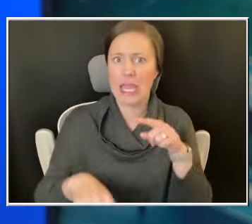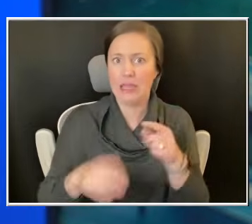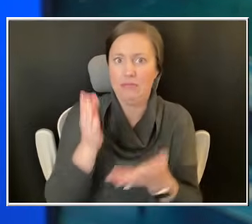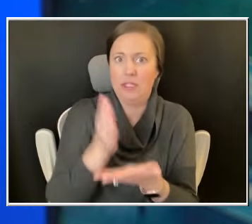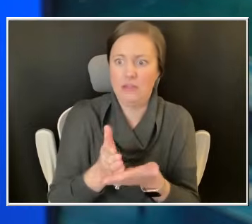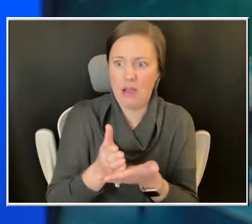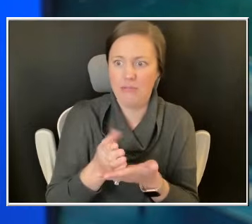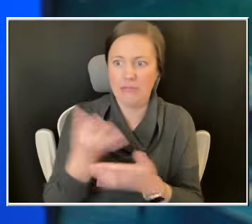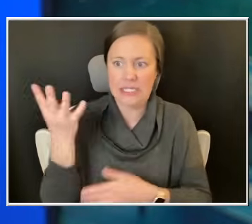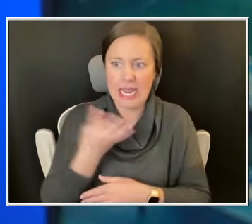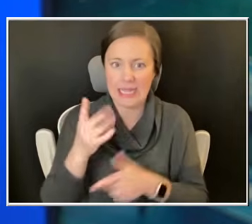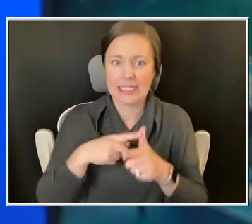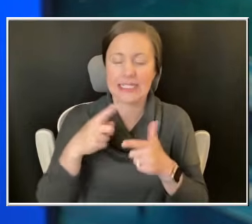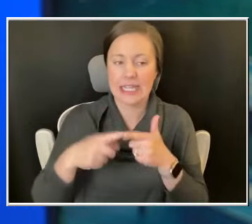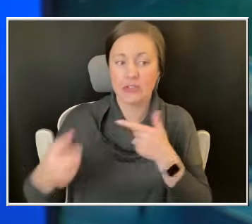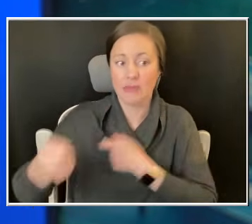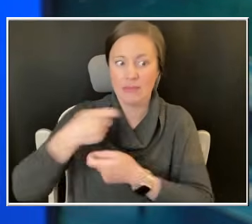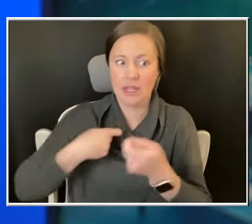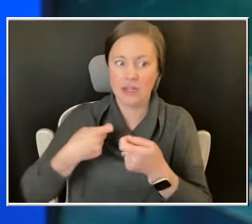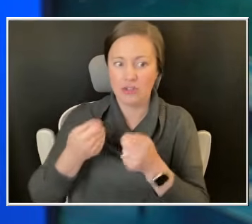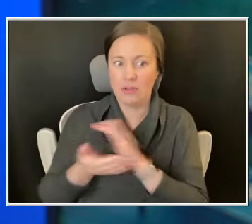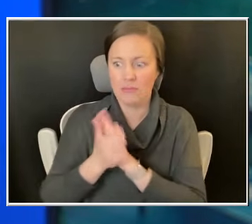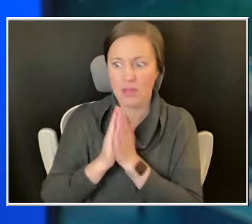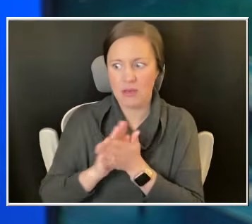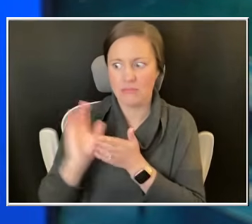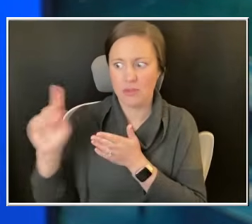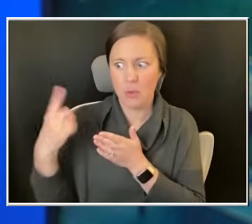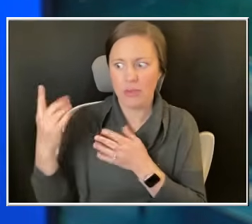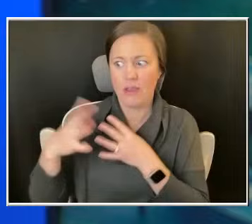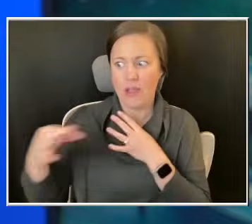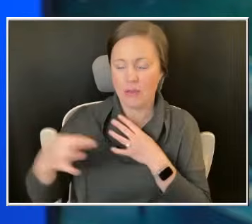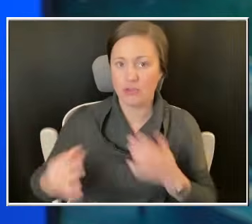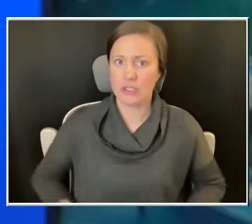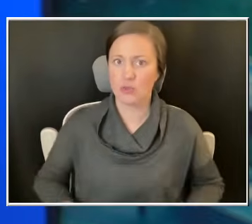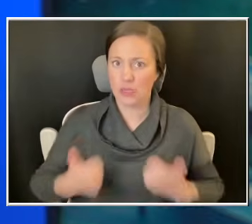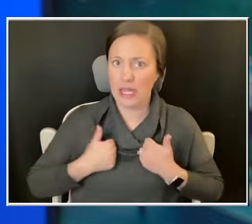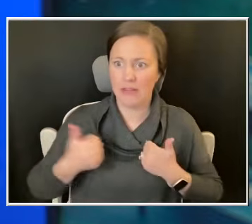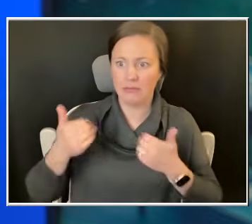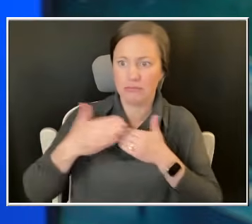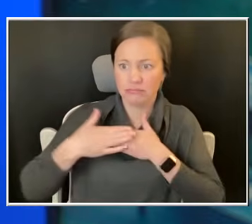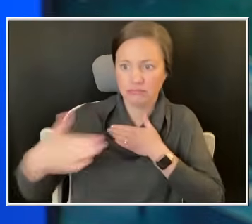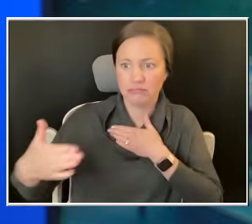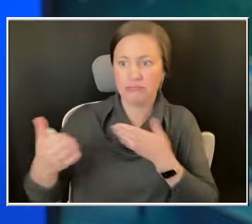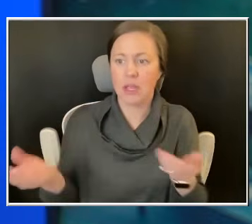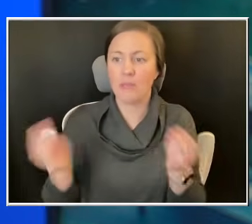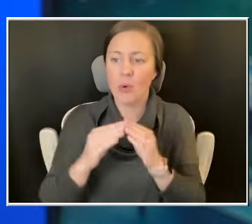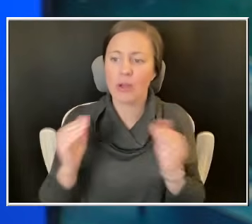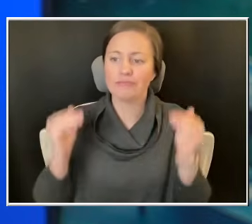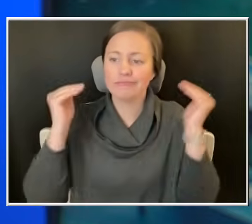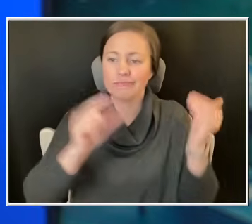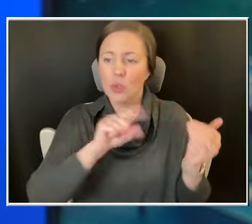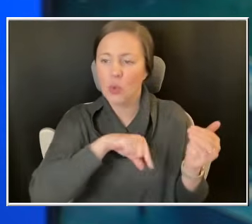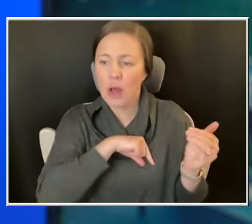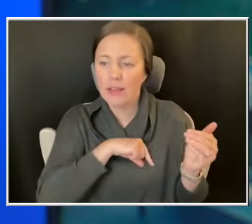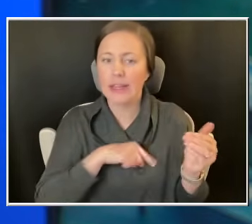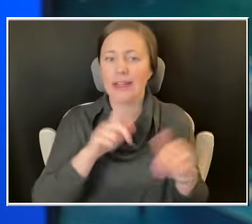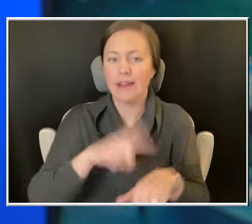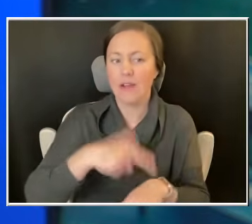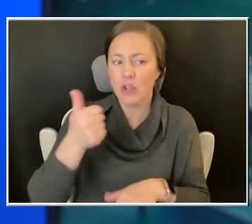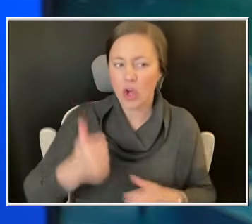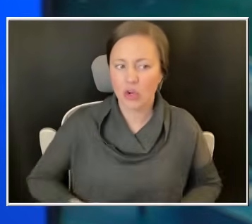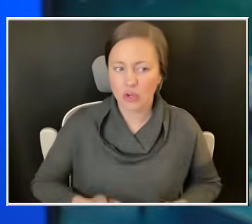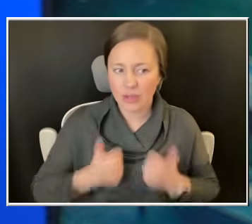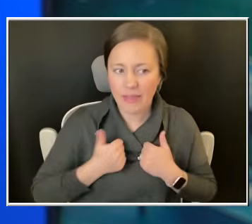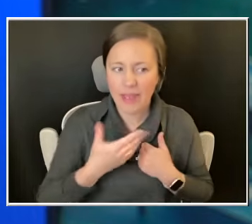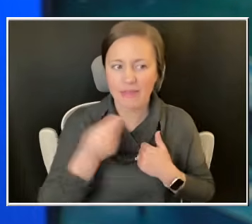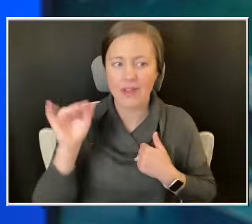transplantation becomes the pathway to live a better life, higher quality life, a longer life, and that process